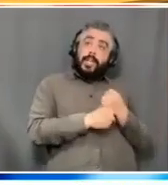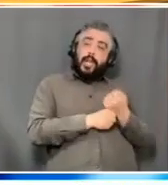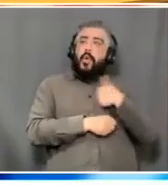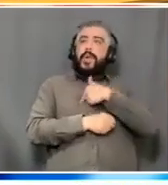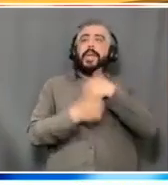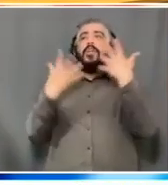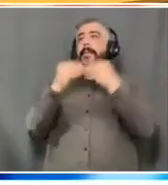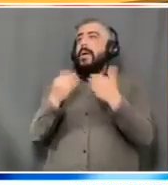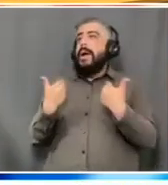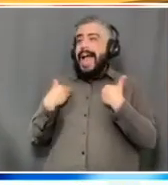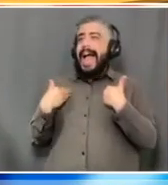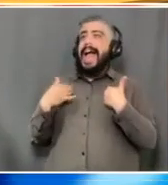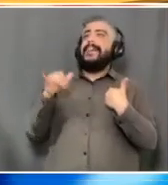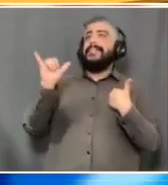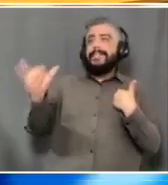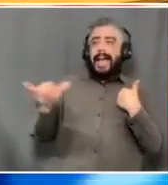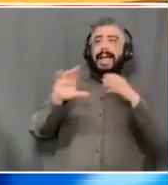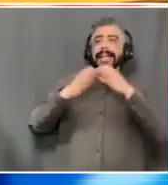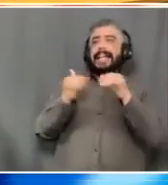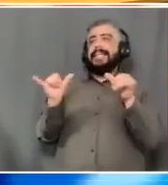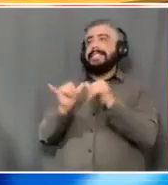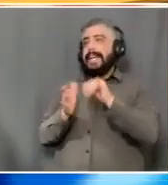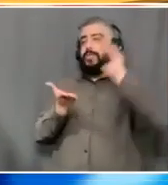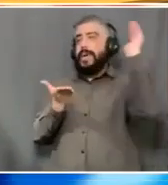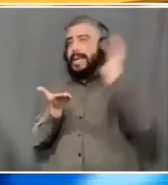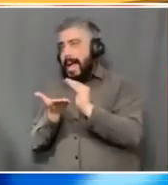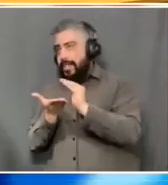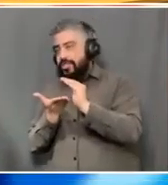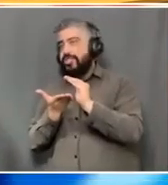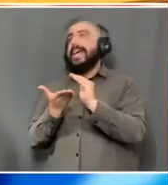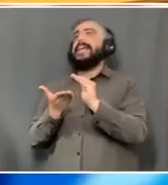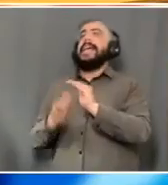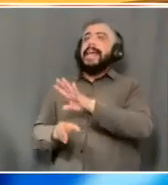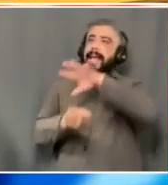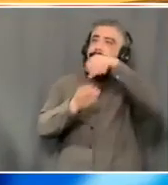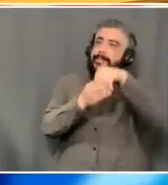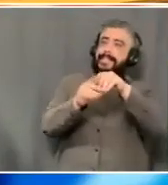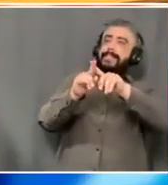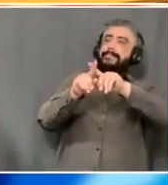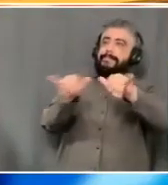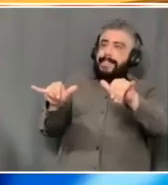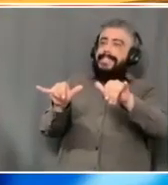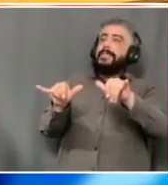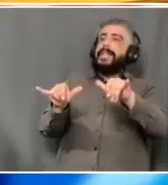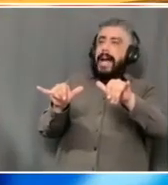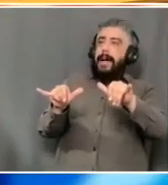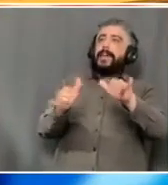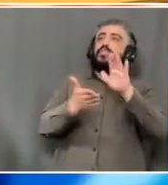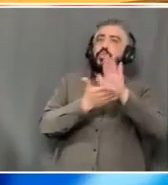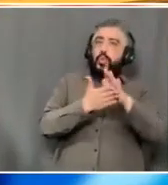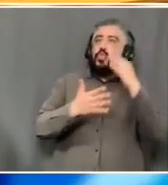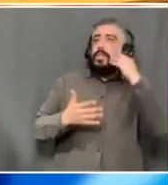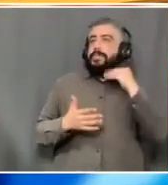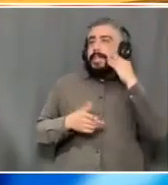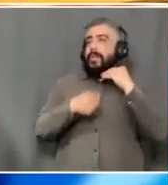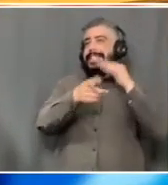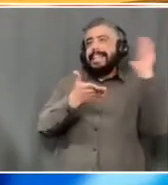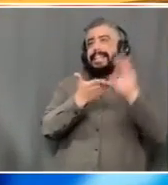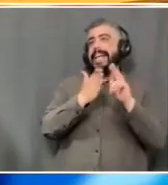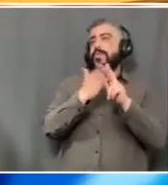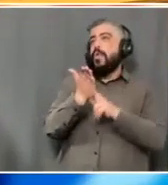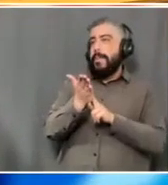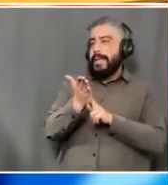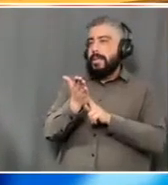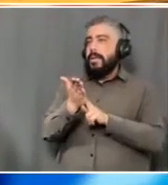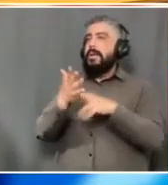the class size reduction being implemented at the same time as schools are experiencing declining enrollment. And